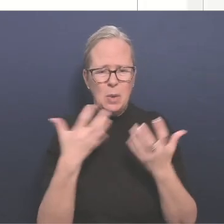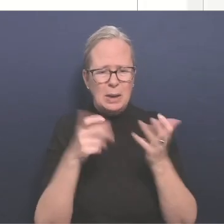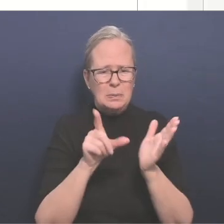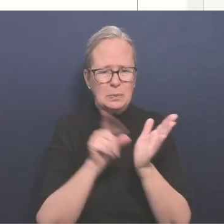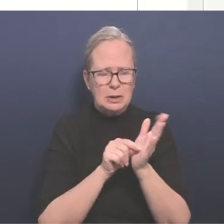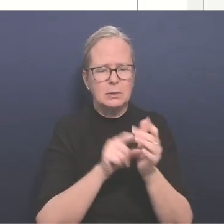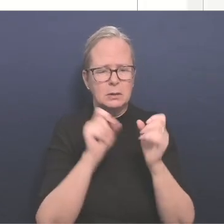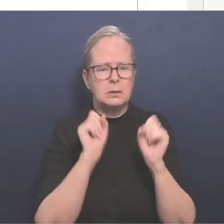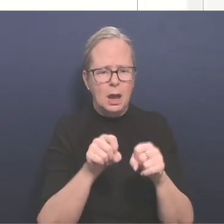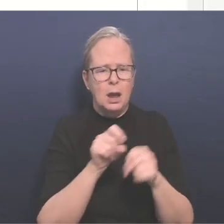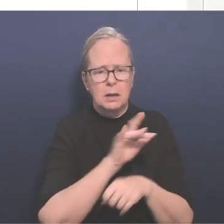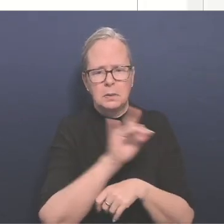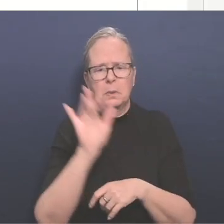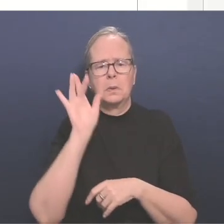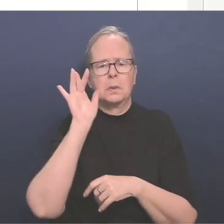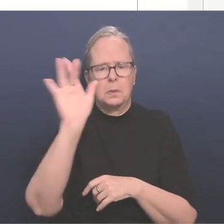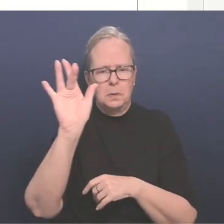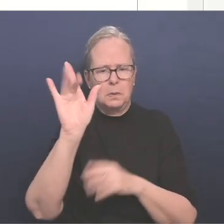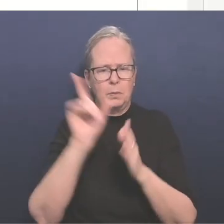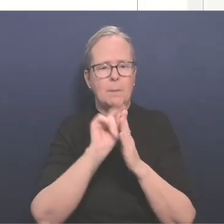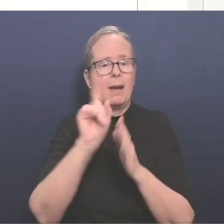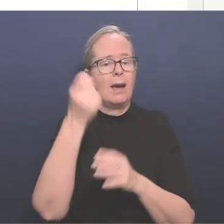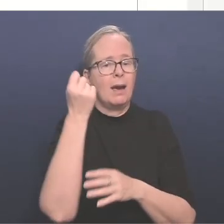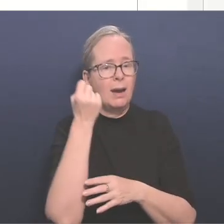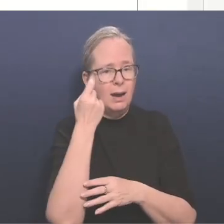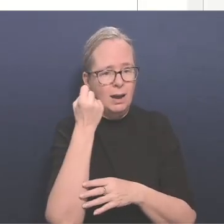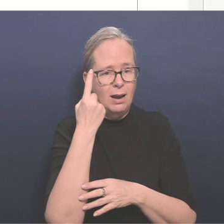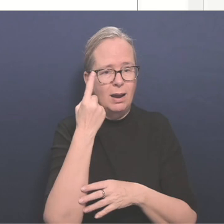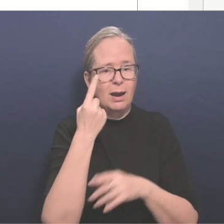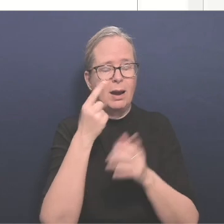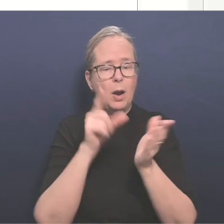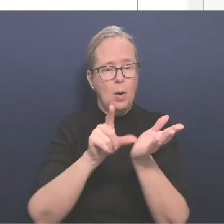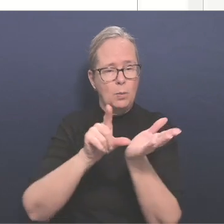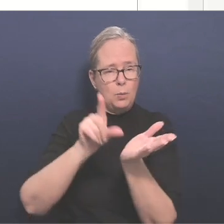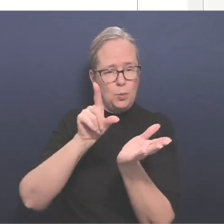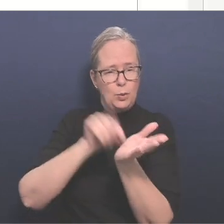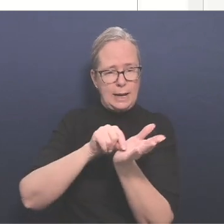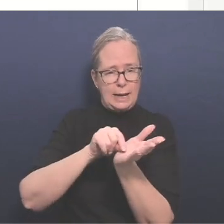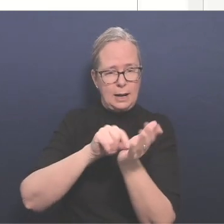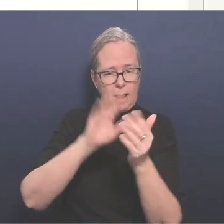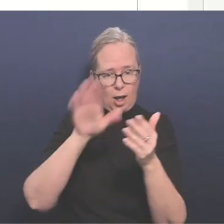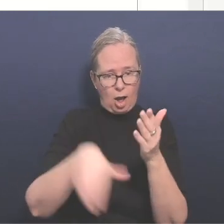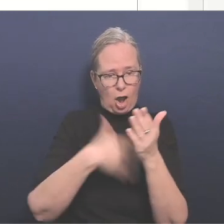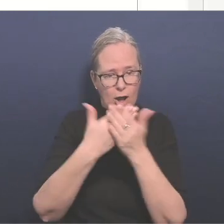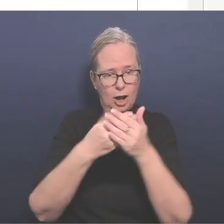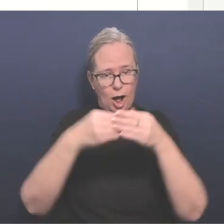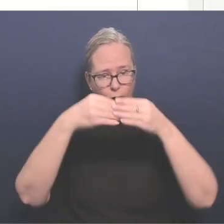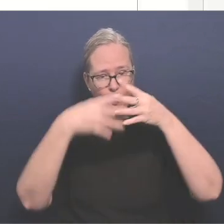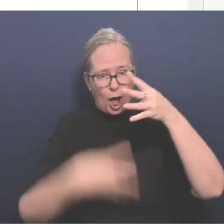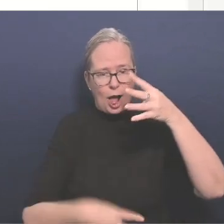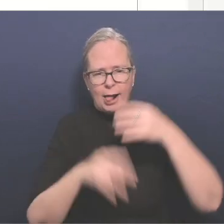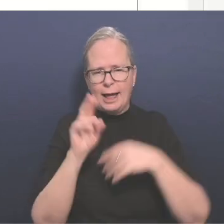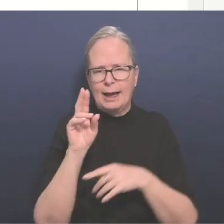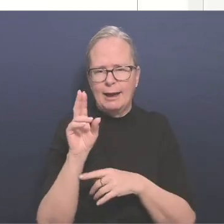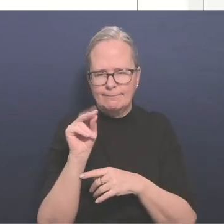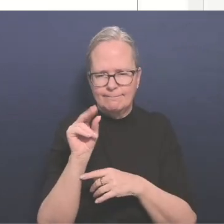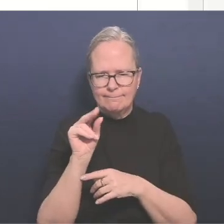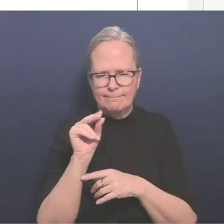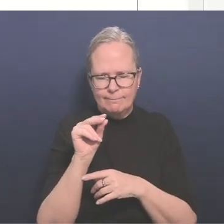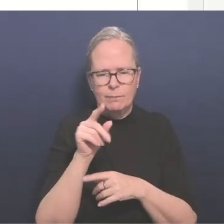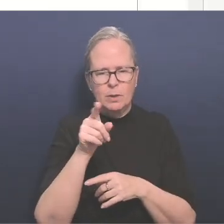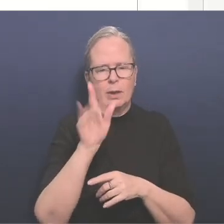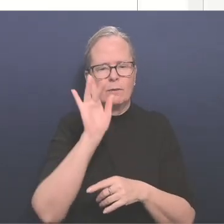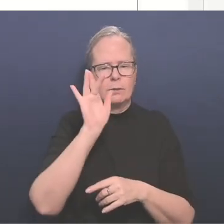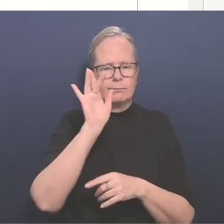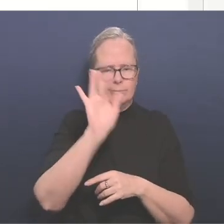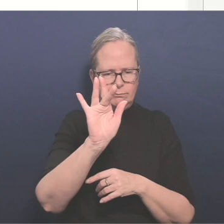agencies or partners that Aisha can call, to make inquiries or to meet